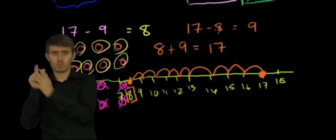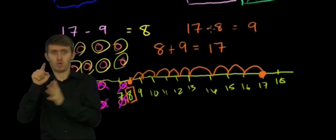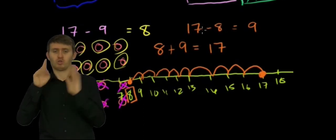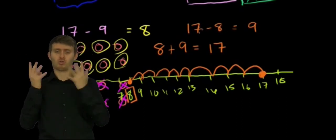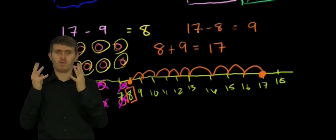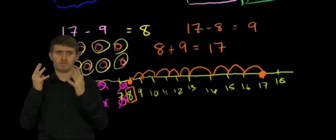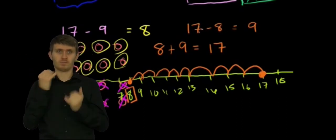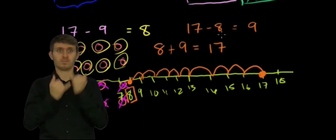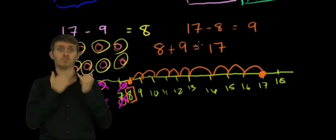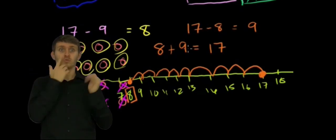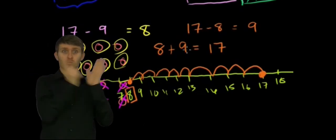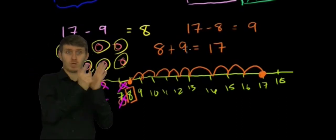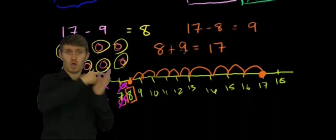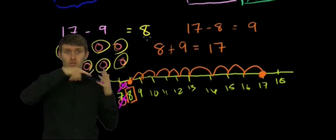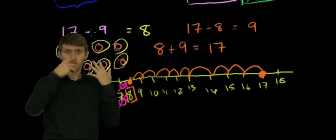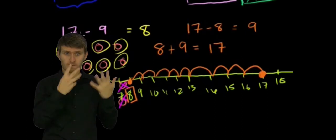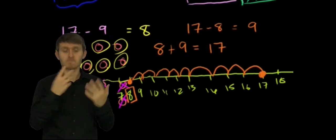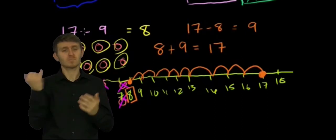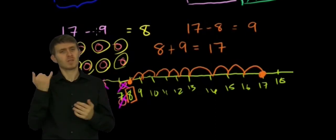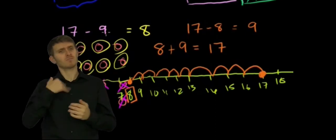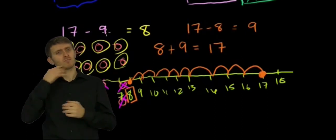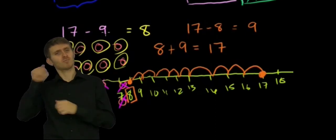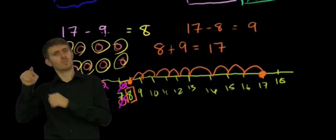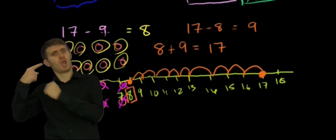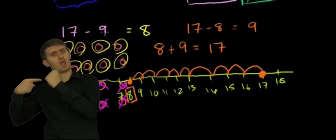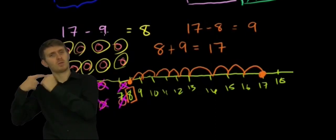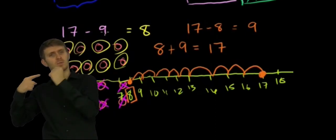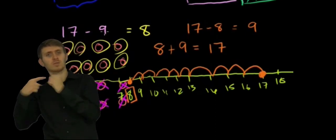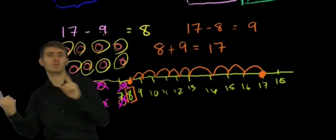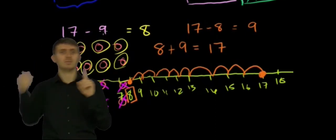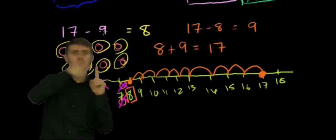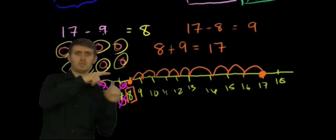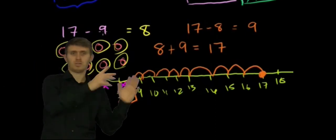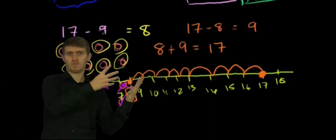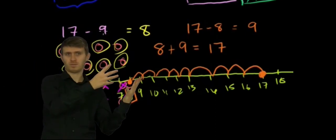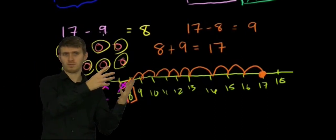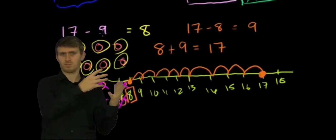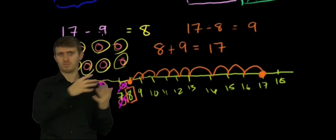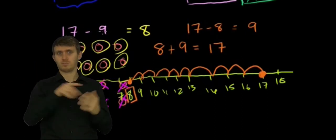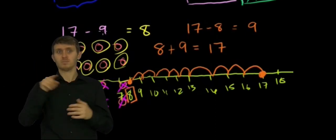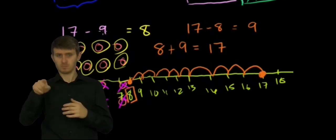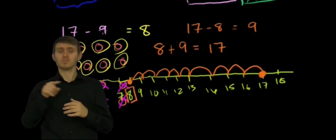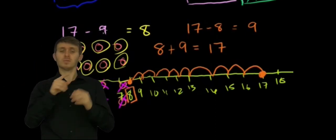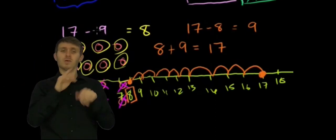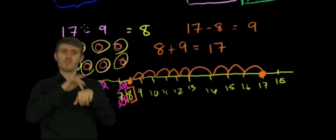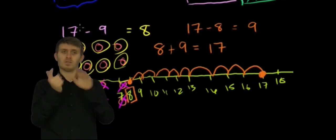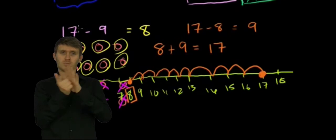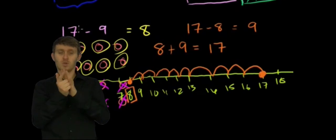8, will equal 17. Well, that's 9. And when I say 17 minus 9, that's saying there's some number that if I were to add it to